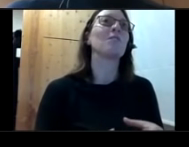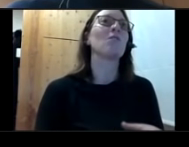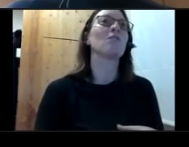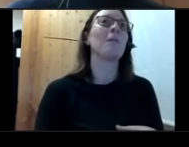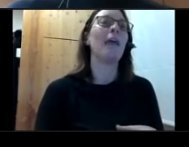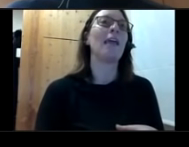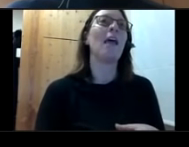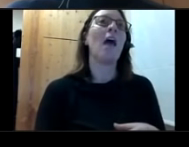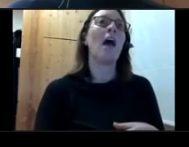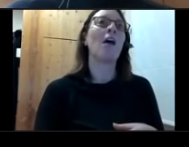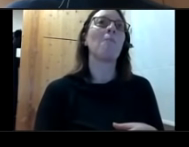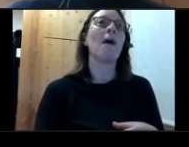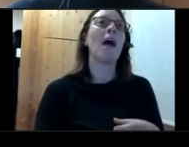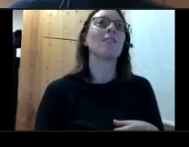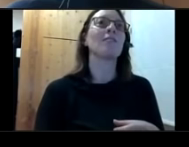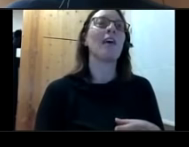is what it's got to be.